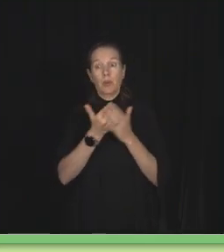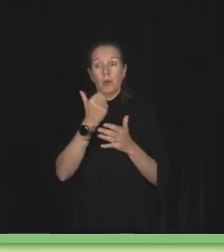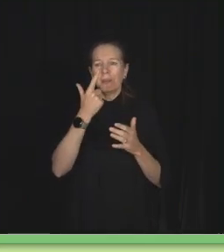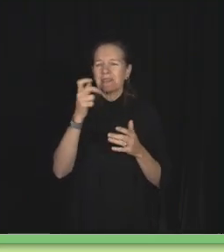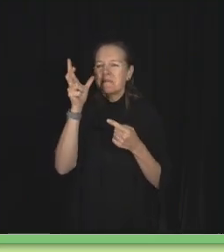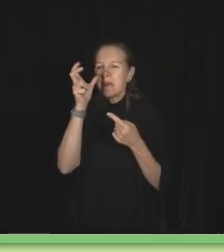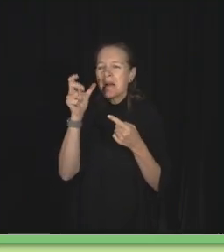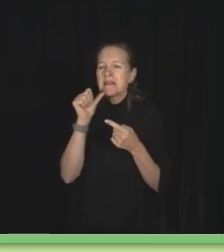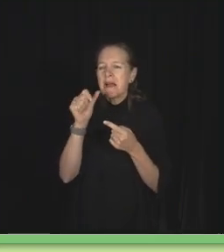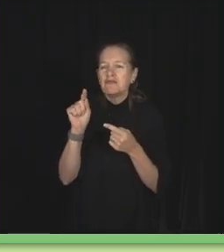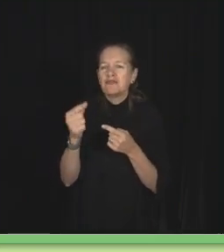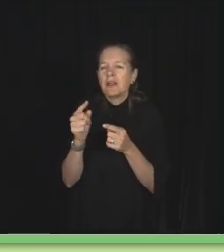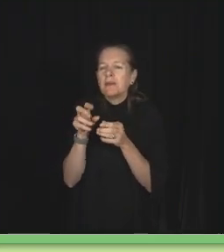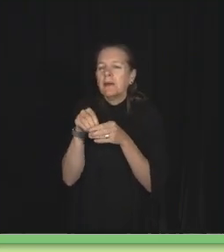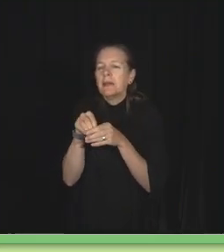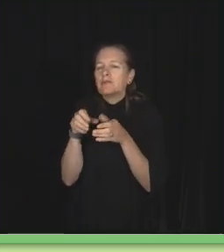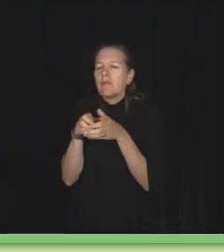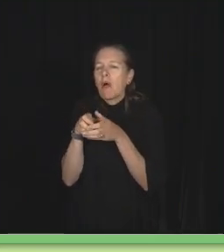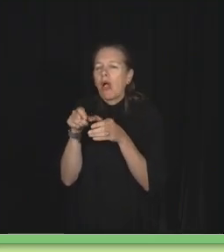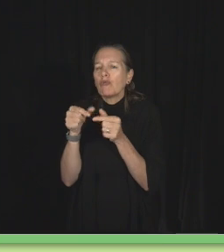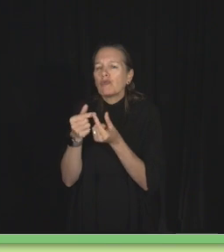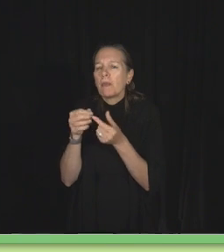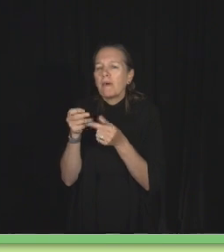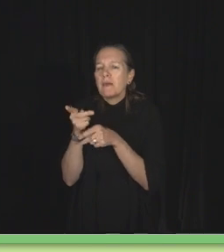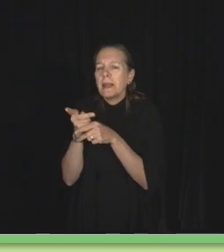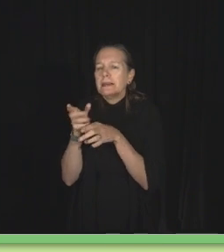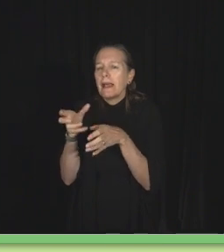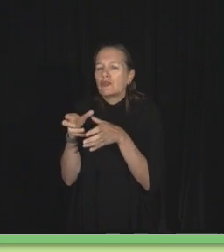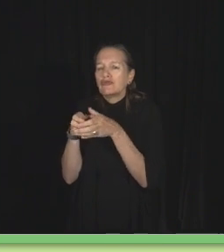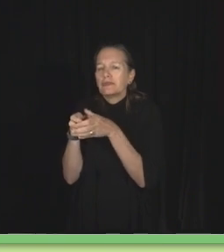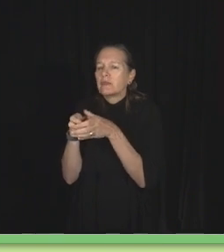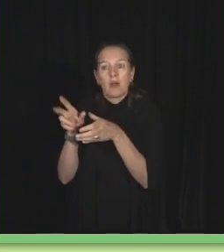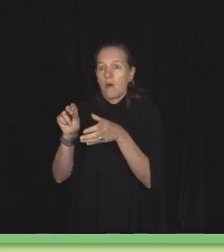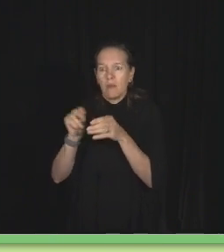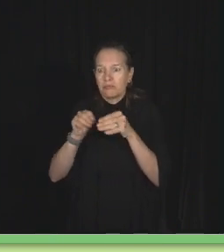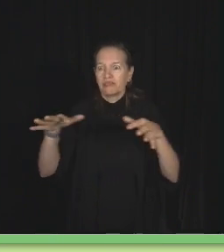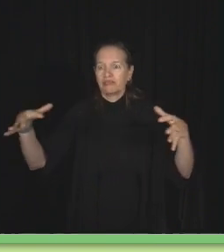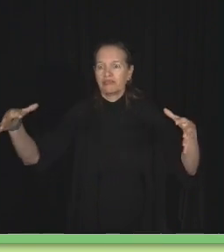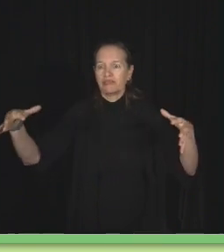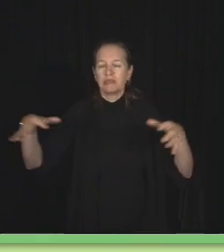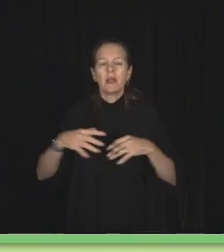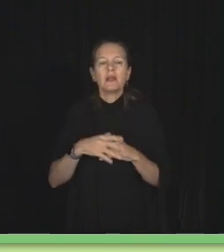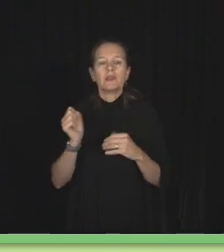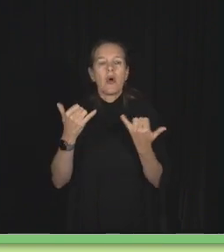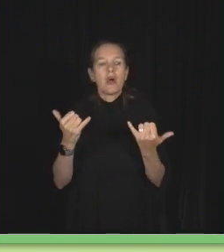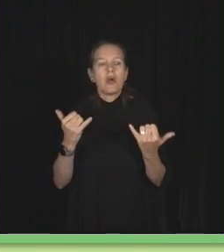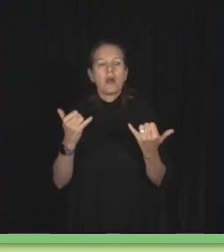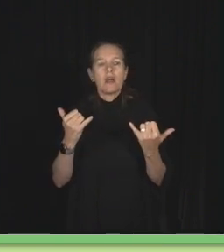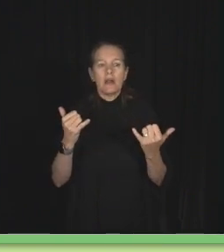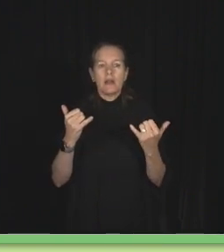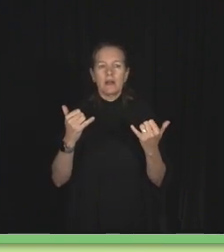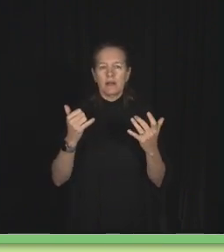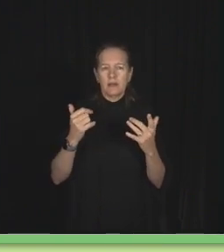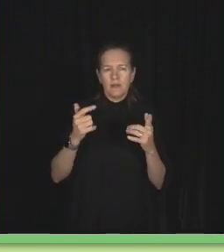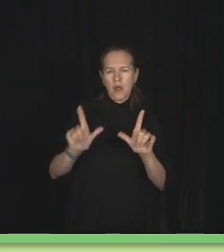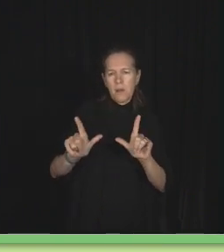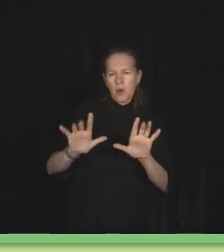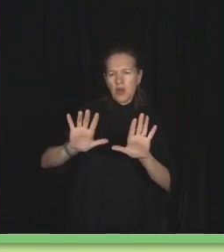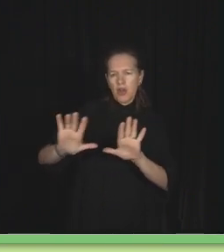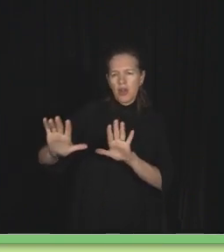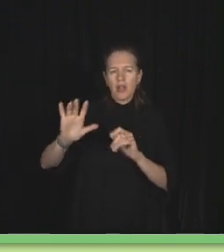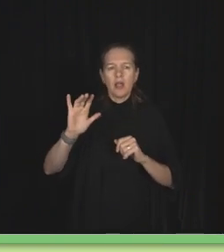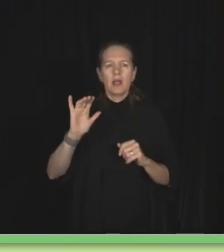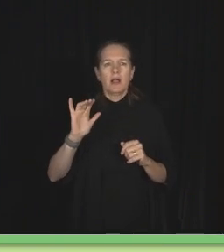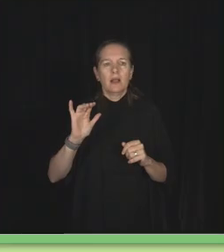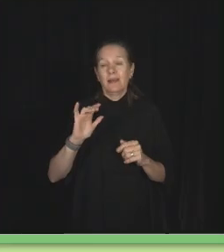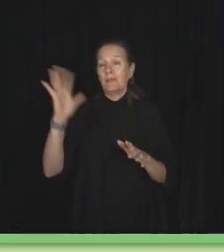just a small group of core maintainers. Essentially, when our existing framework is like throwing darts while being